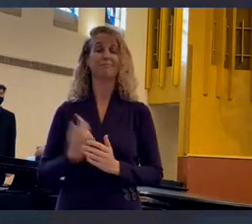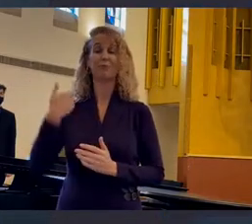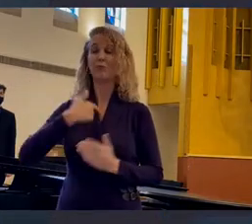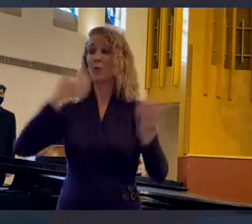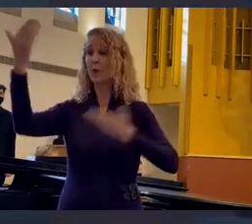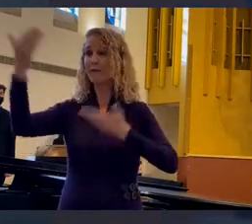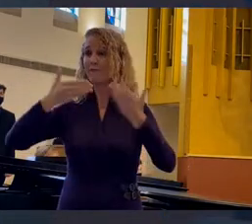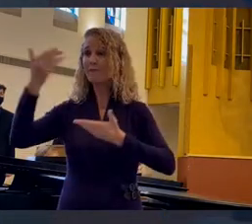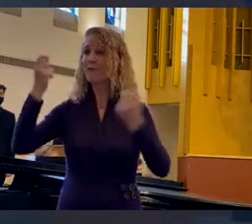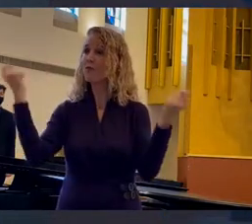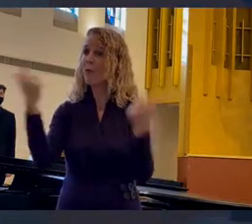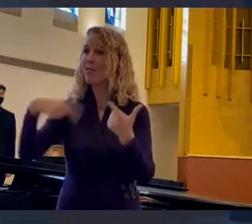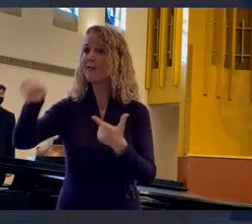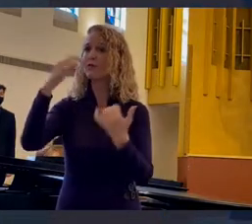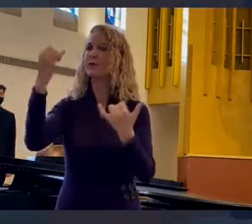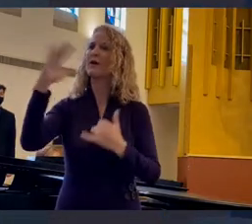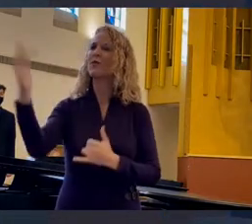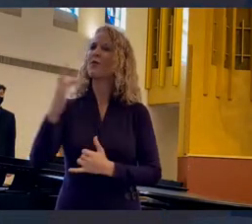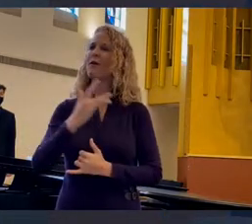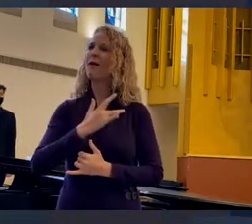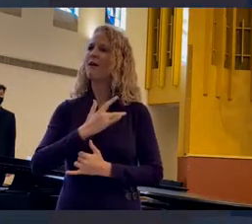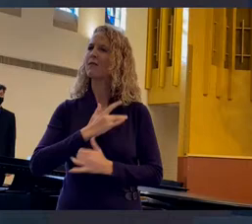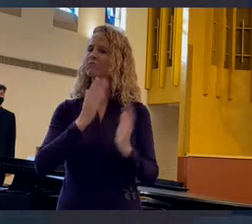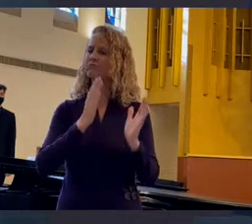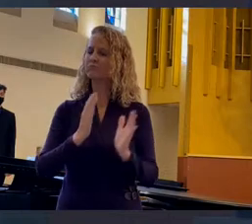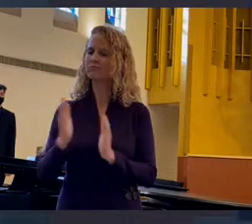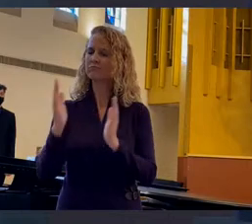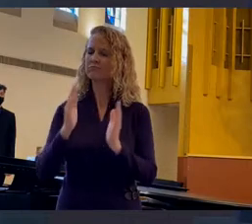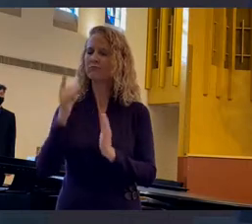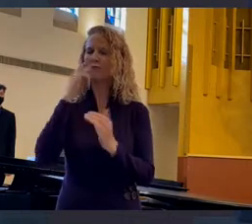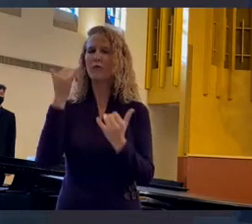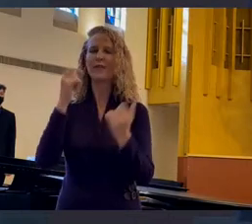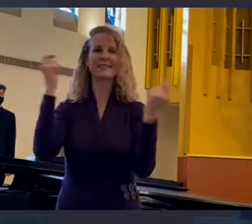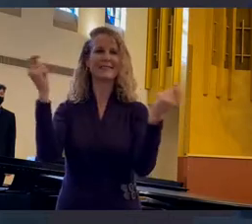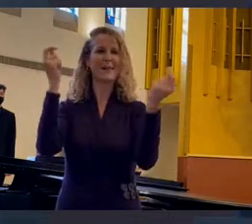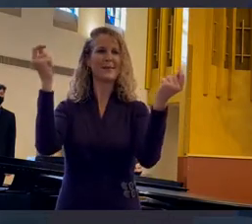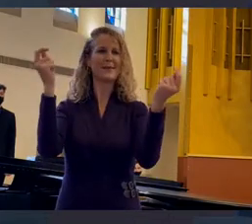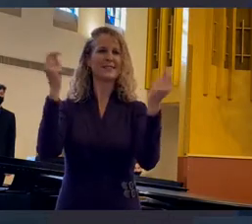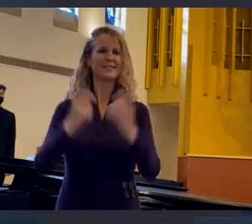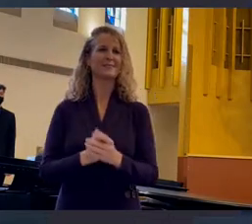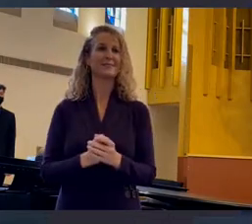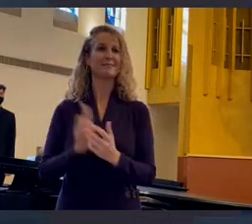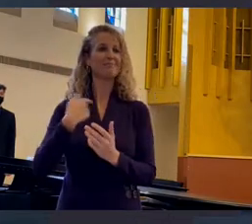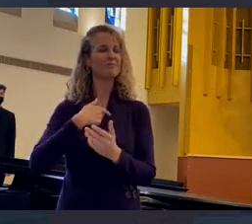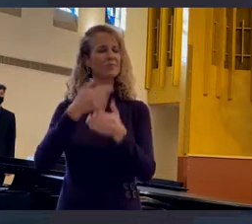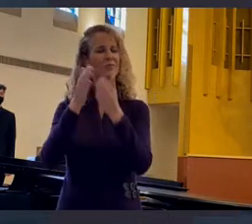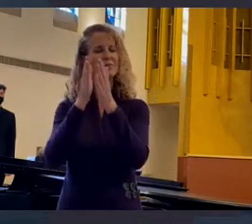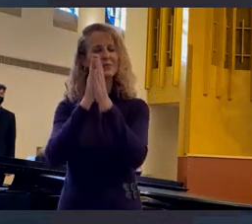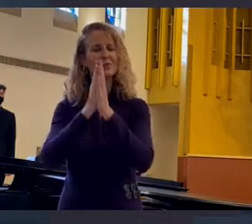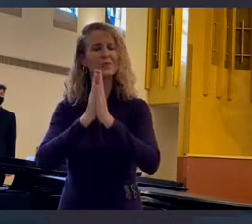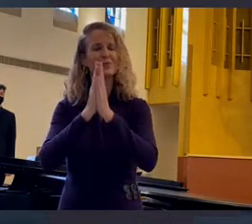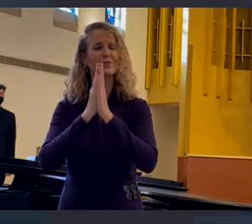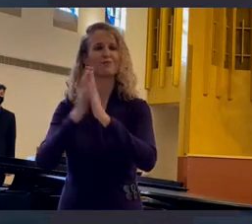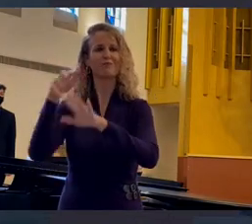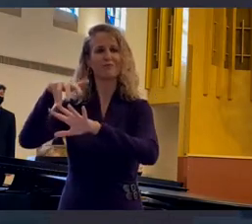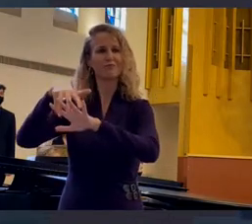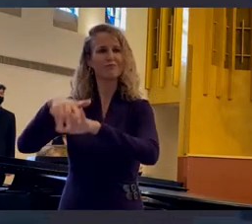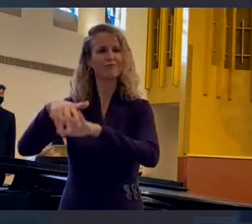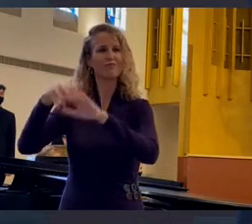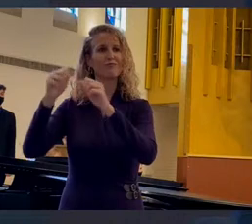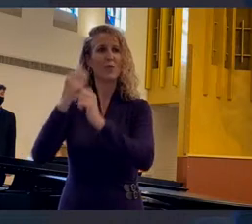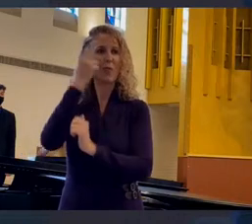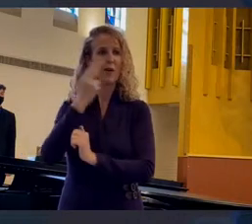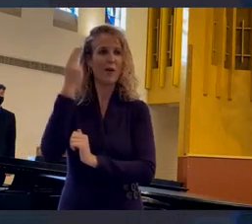We invite you now to prepare your hearts for this celebration. We pray rooted in our